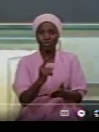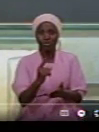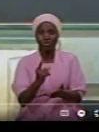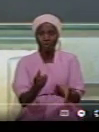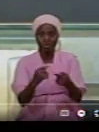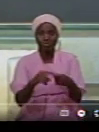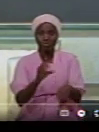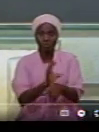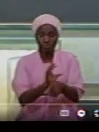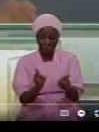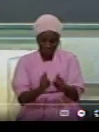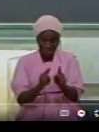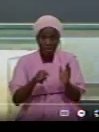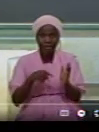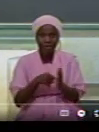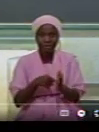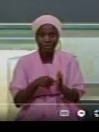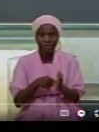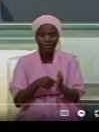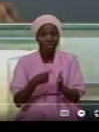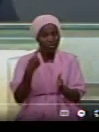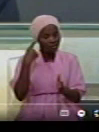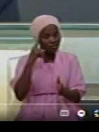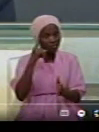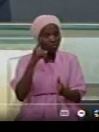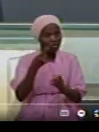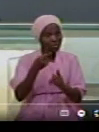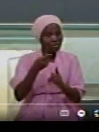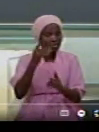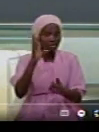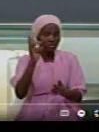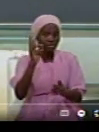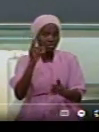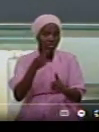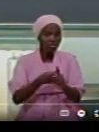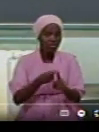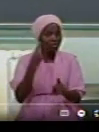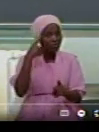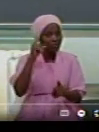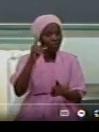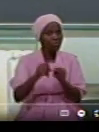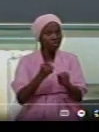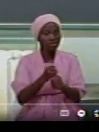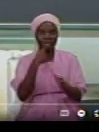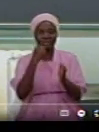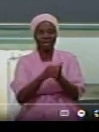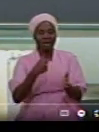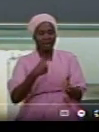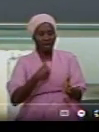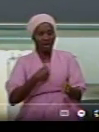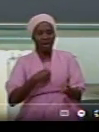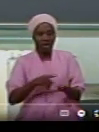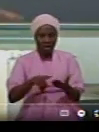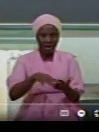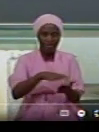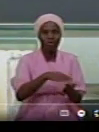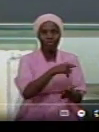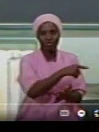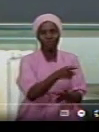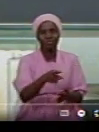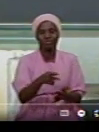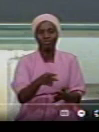for 1 year, and saying, I'm part of you. I have faith in God. I